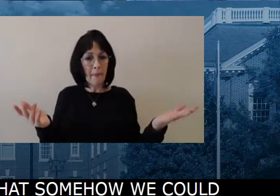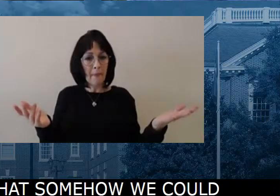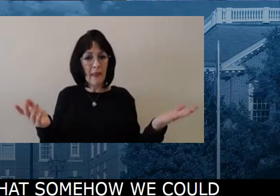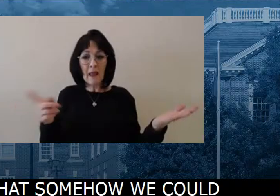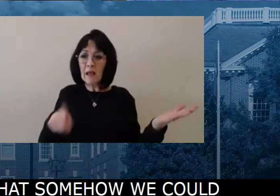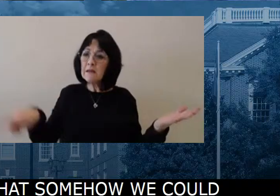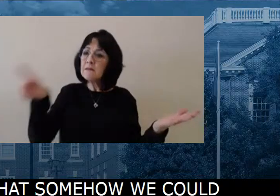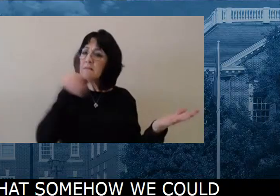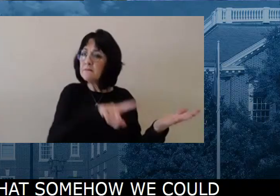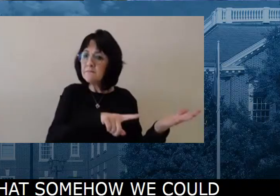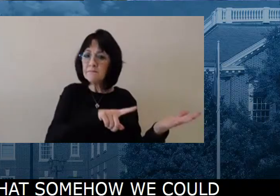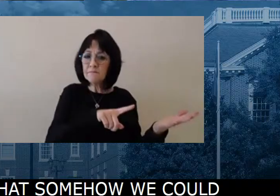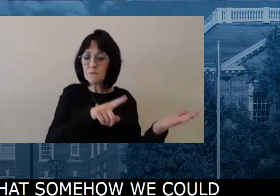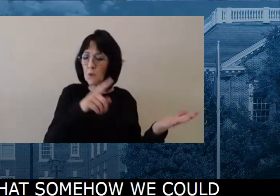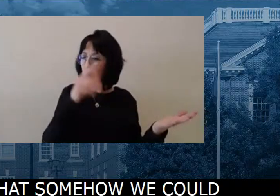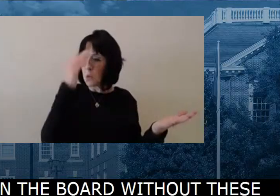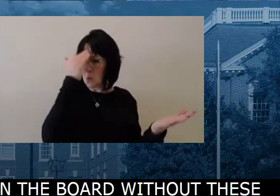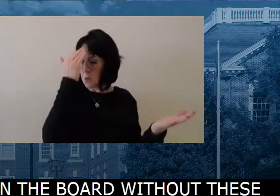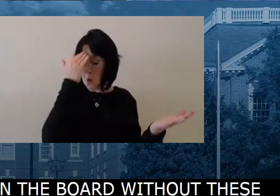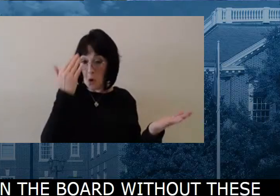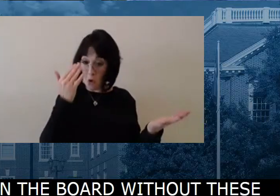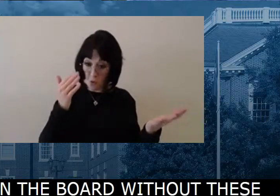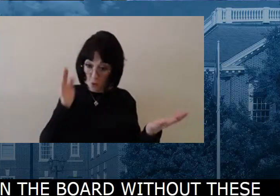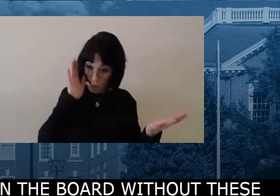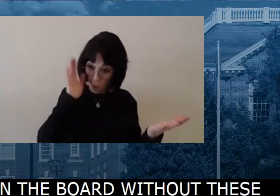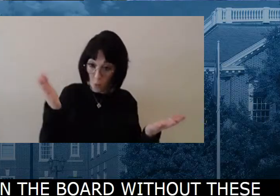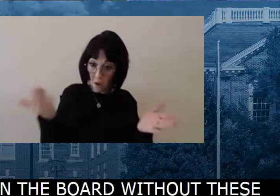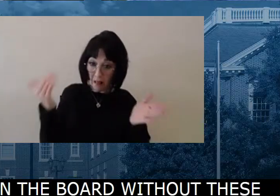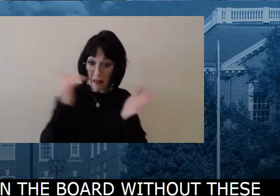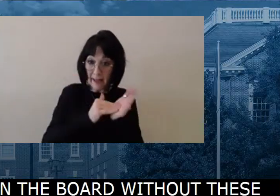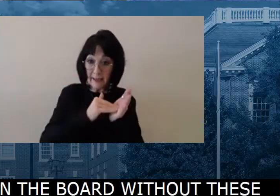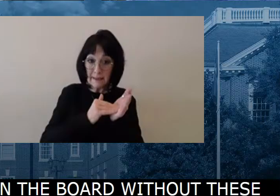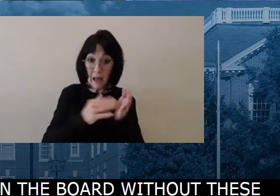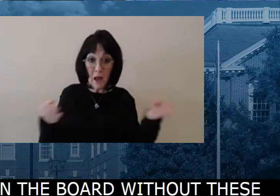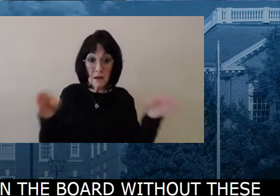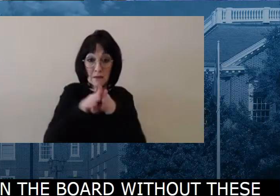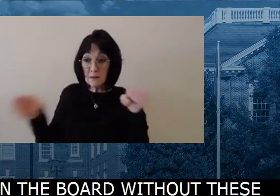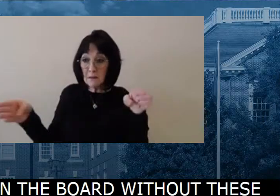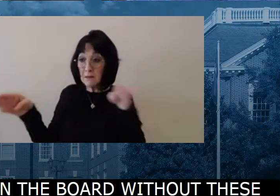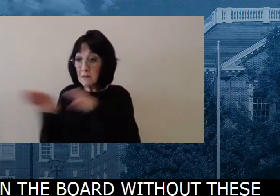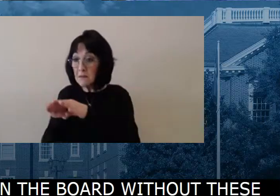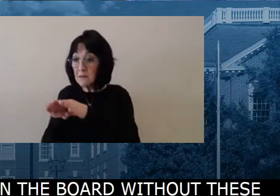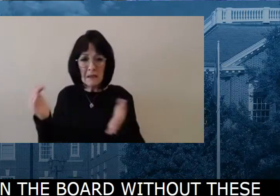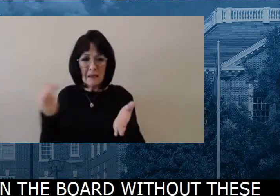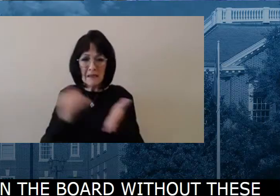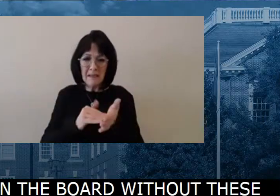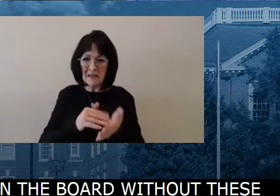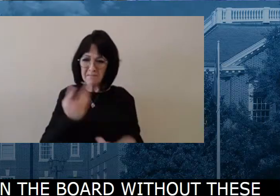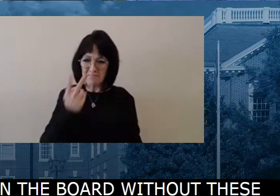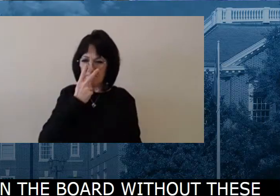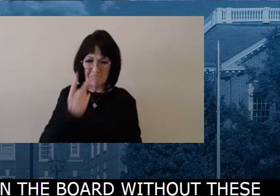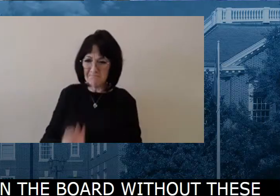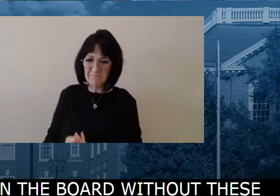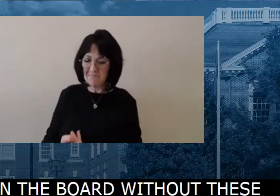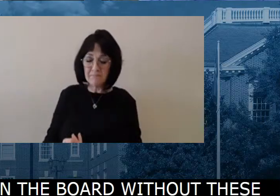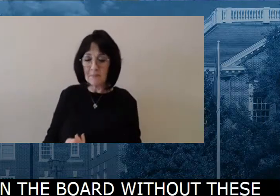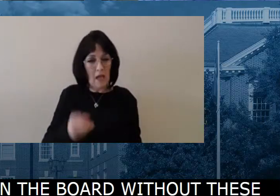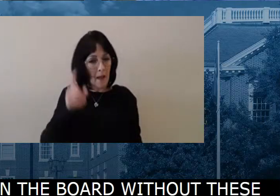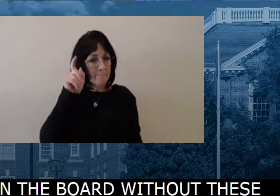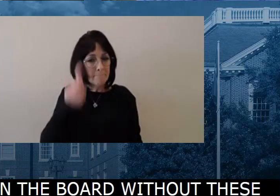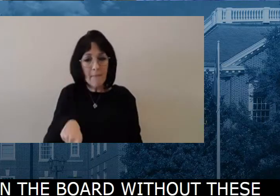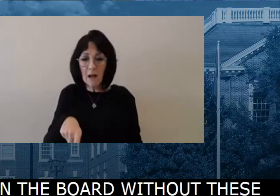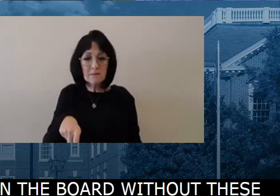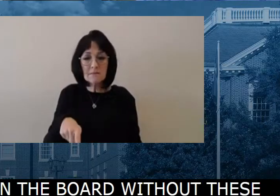sphere, the scientists would suggest that you could do it a different way or do it without restrictions. So those